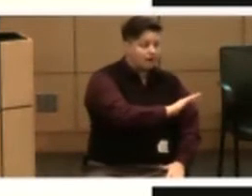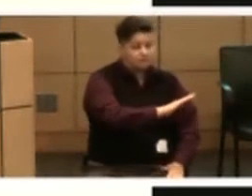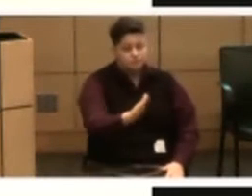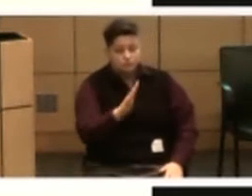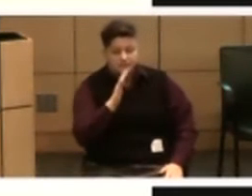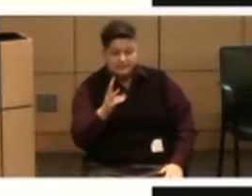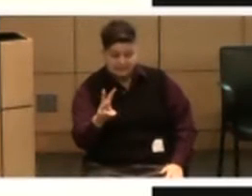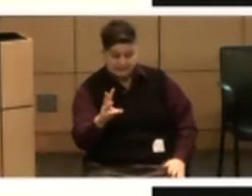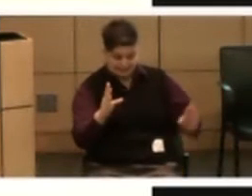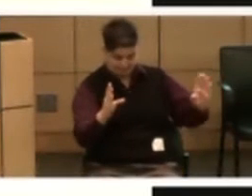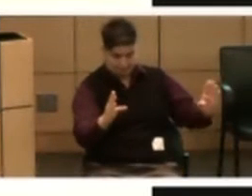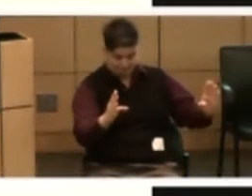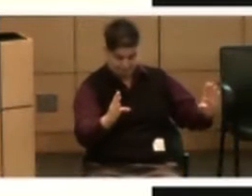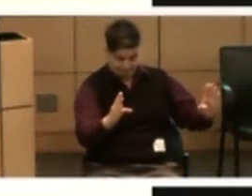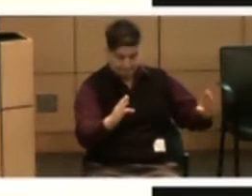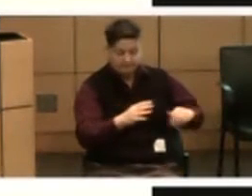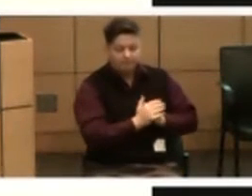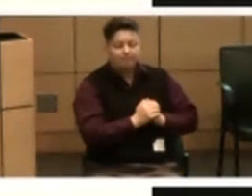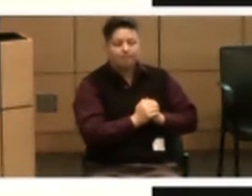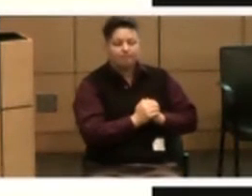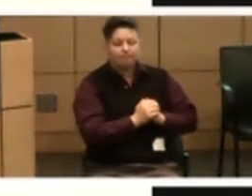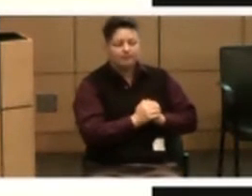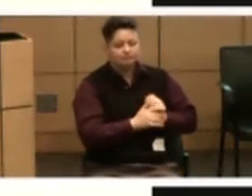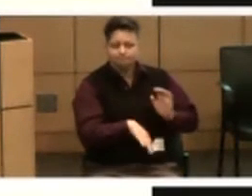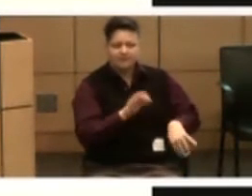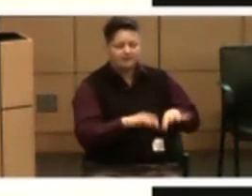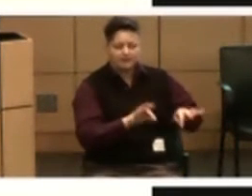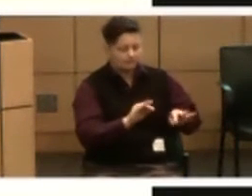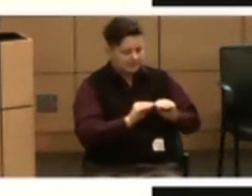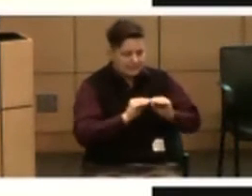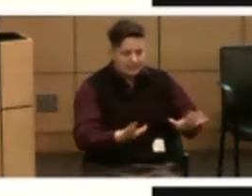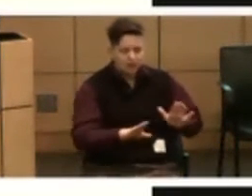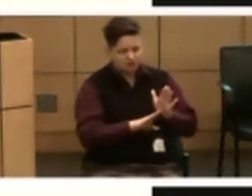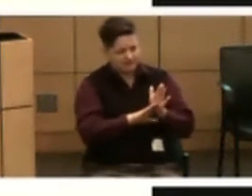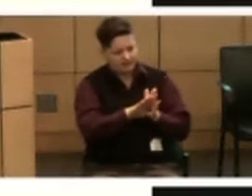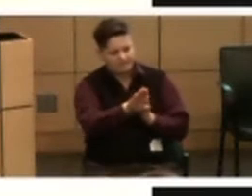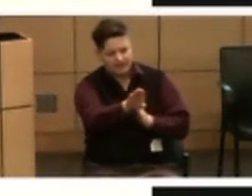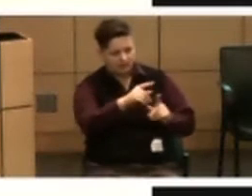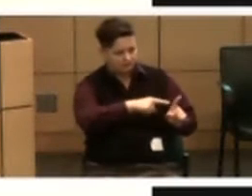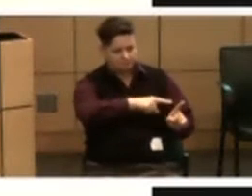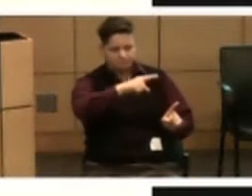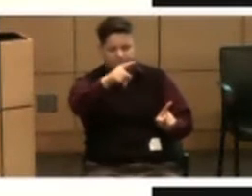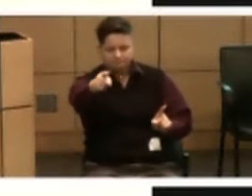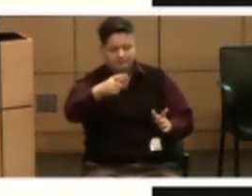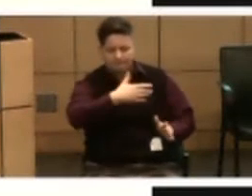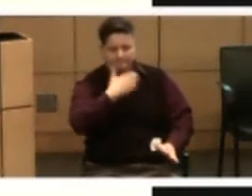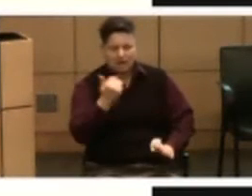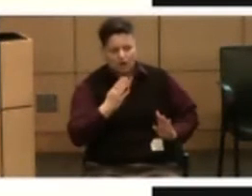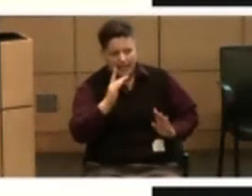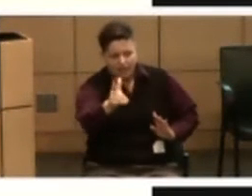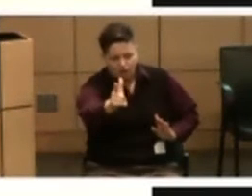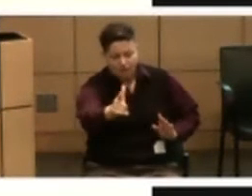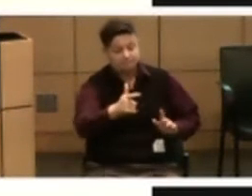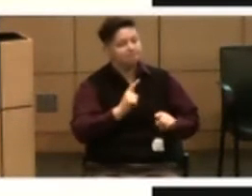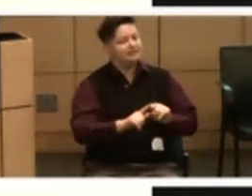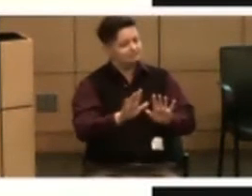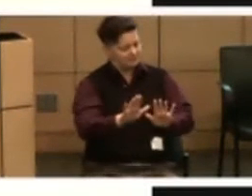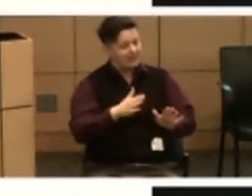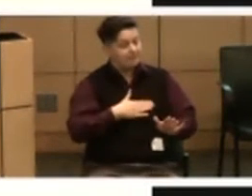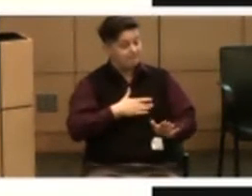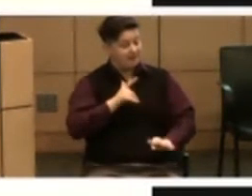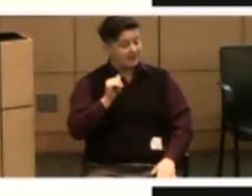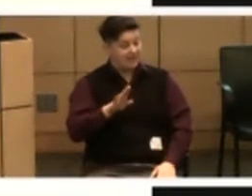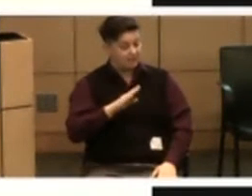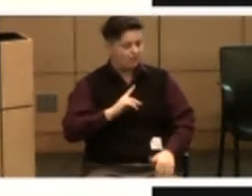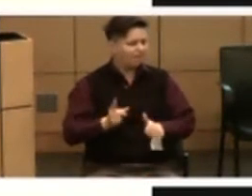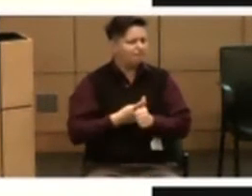16, I believe. And really showed this really clear developmental trajectory difference. And in my lab, when I first started working with school-aged children,